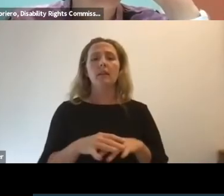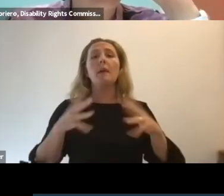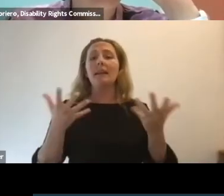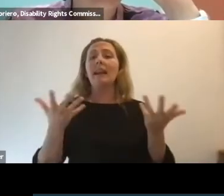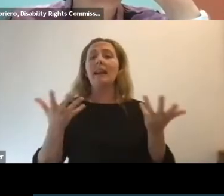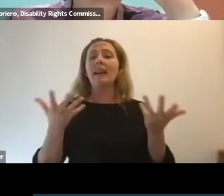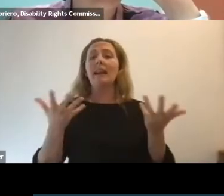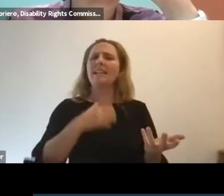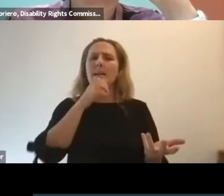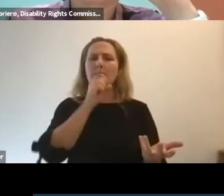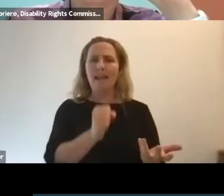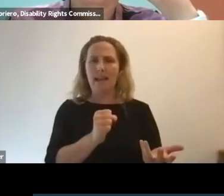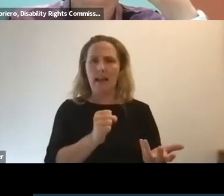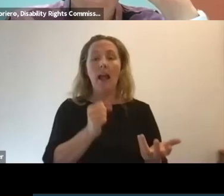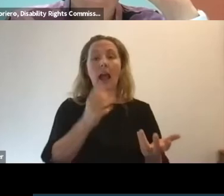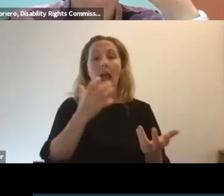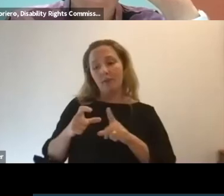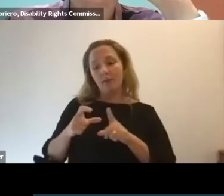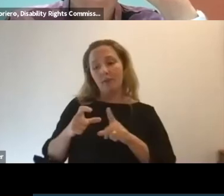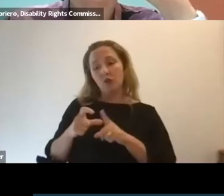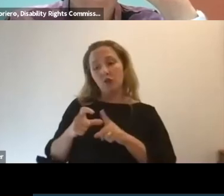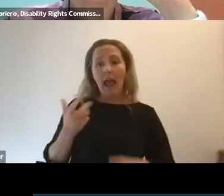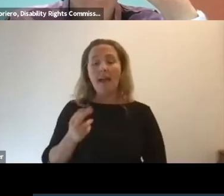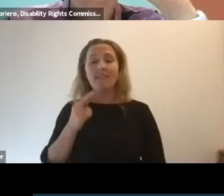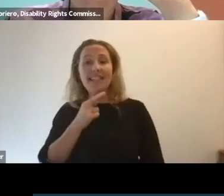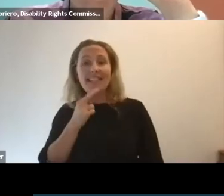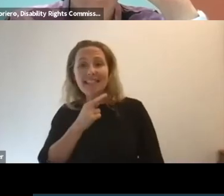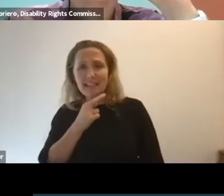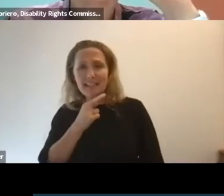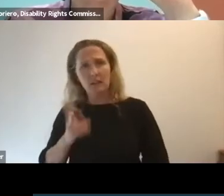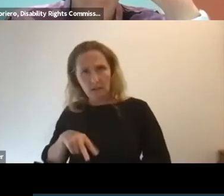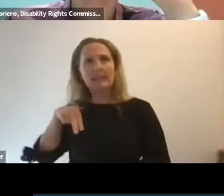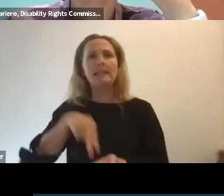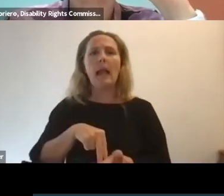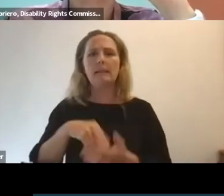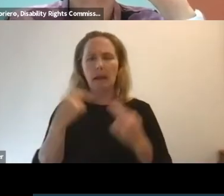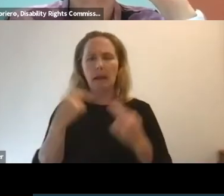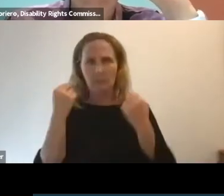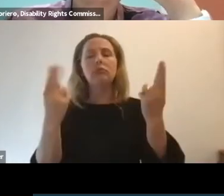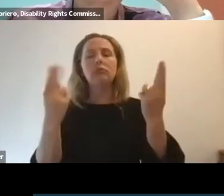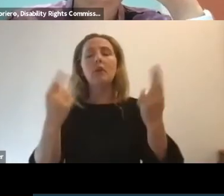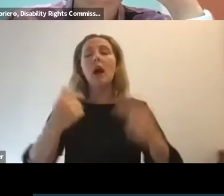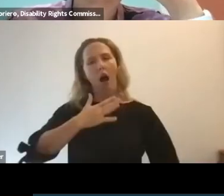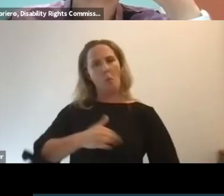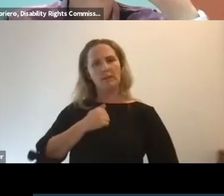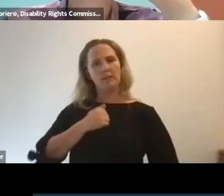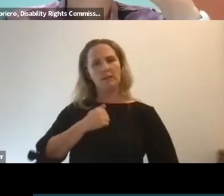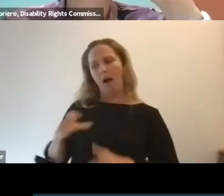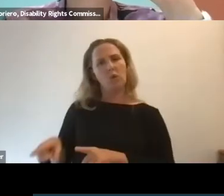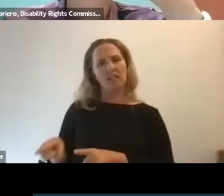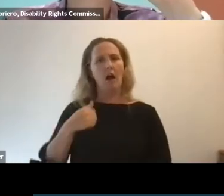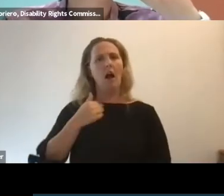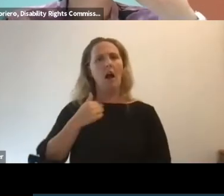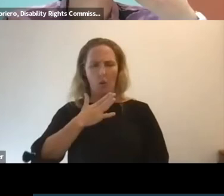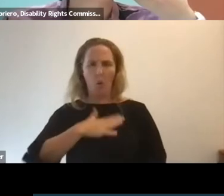and say, yeah, I want my daughter or my niece to succeed without having to put